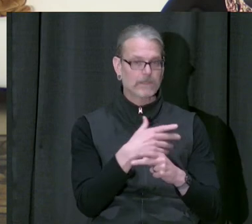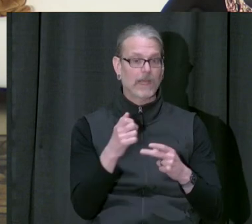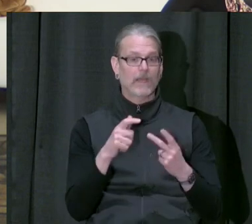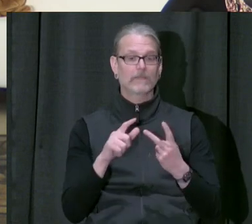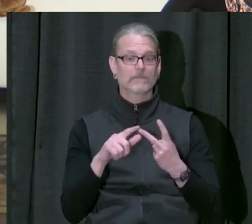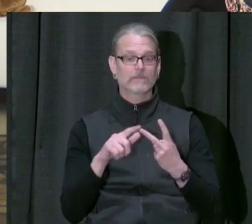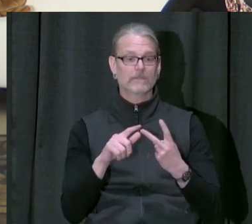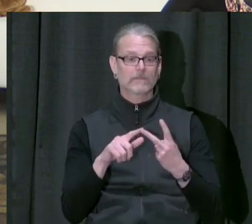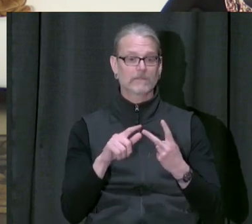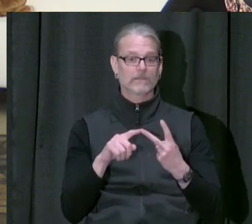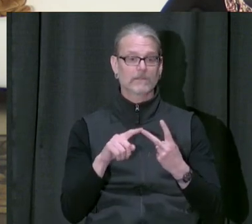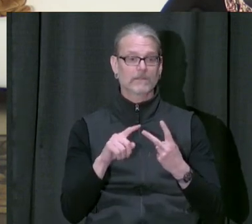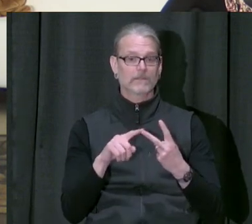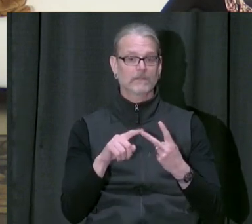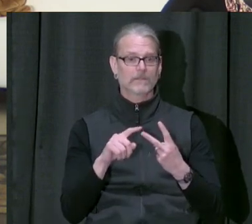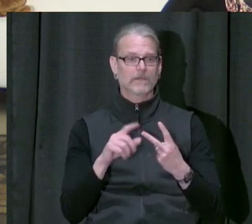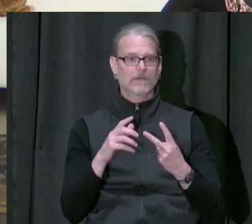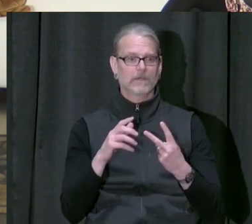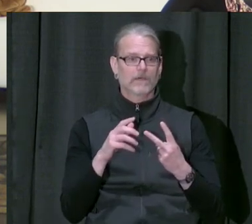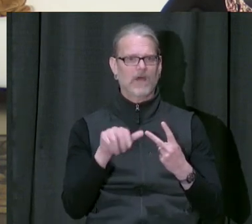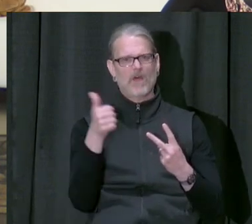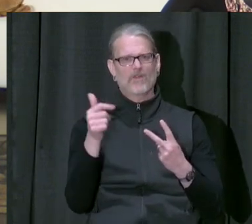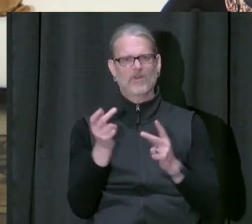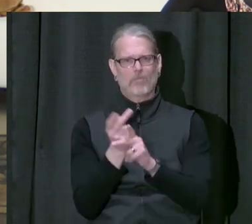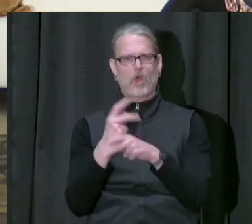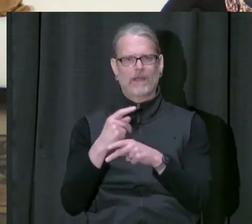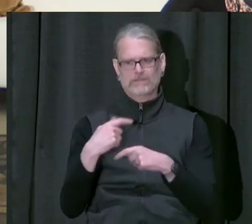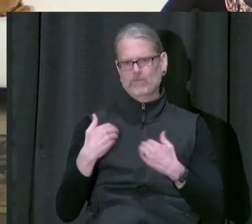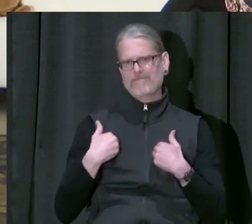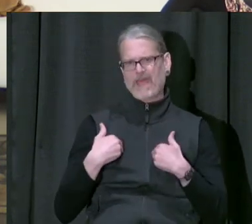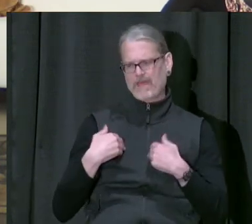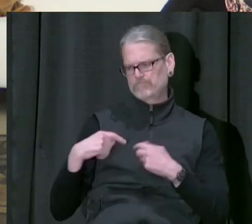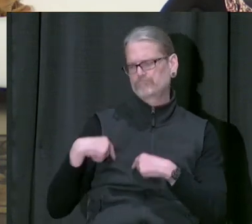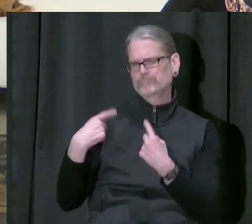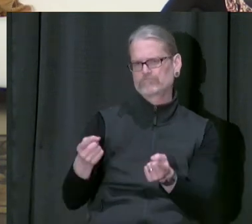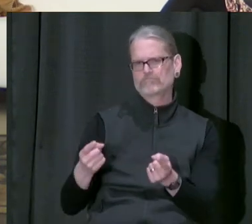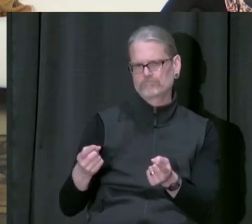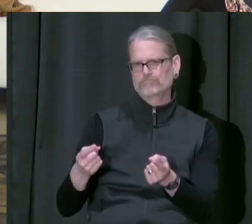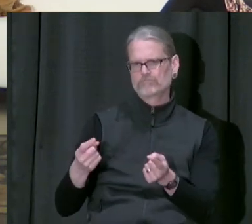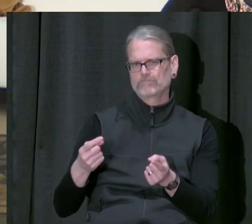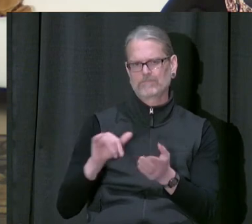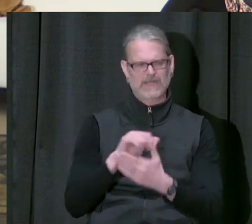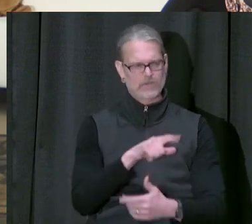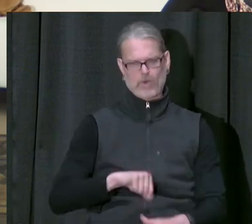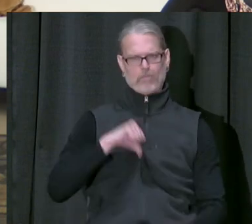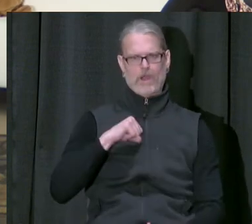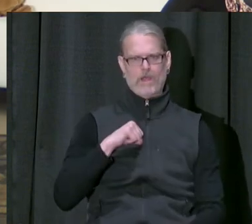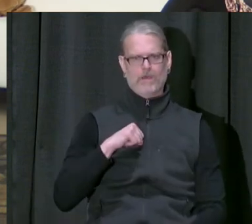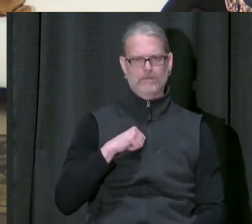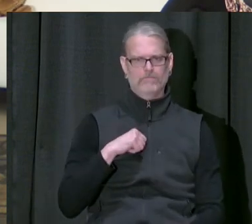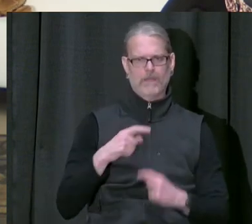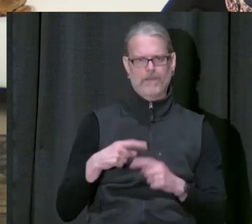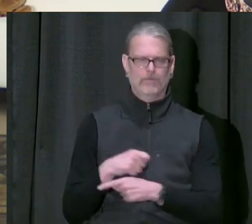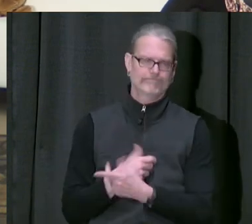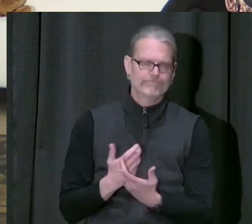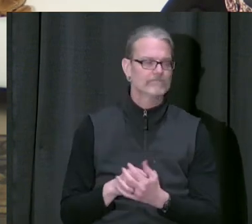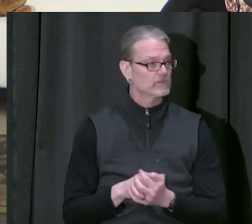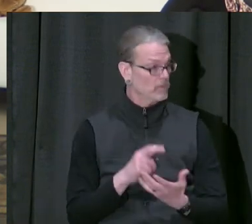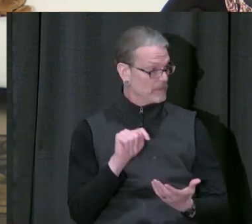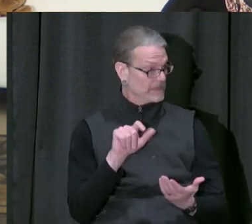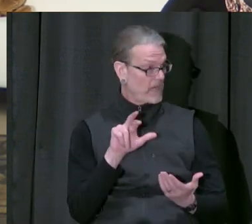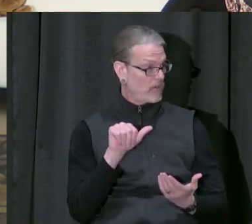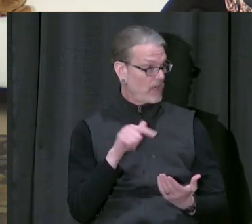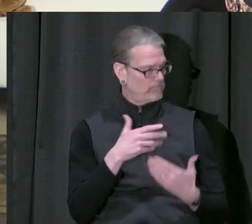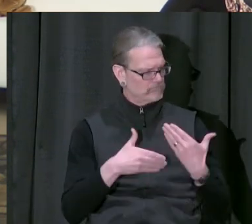long-lasting standard products that we've had for a while, but that we're proud of. Tara, why don't you were on a